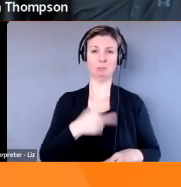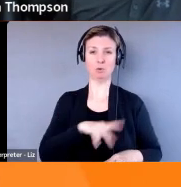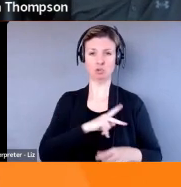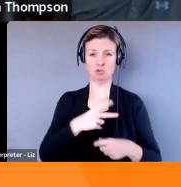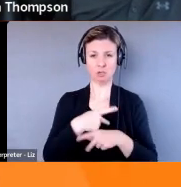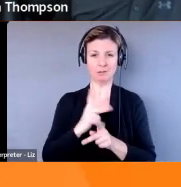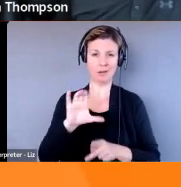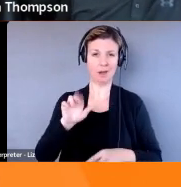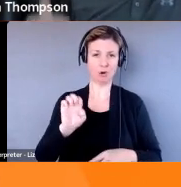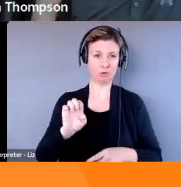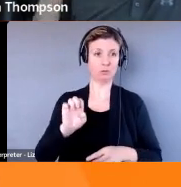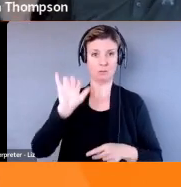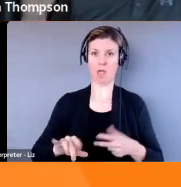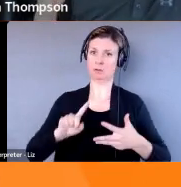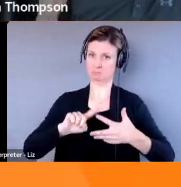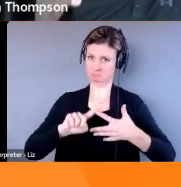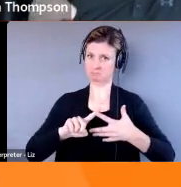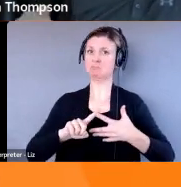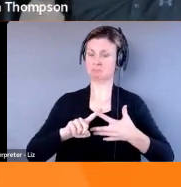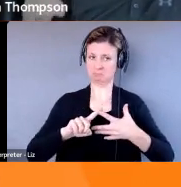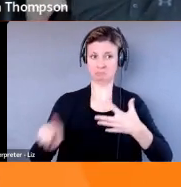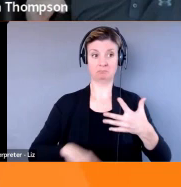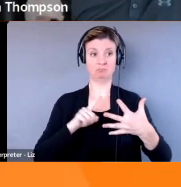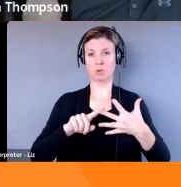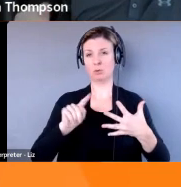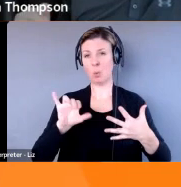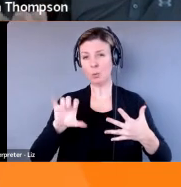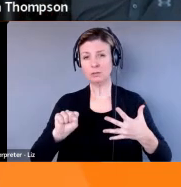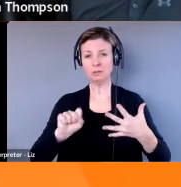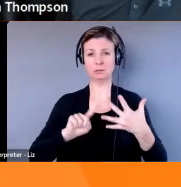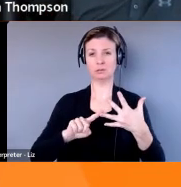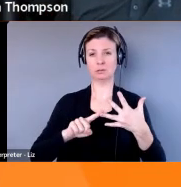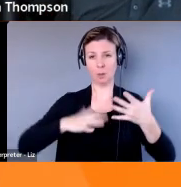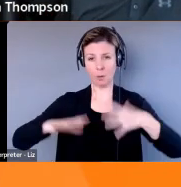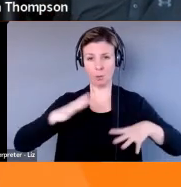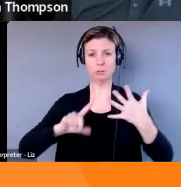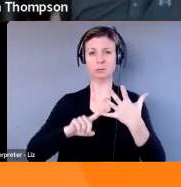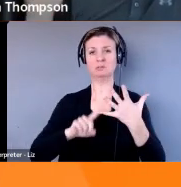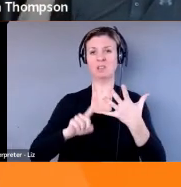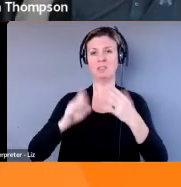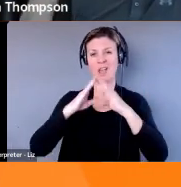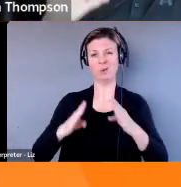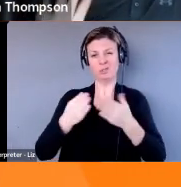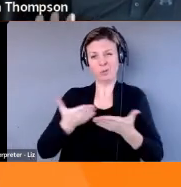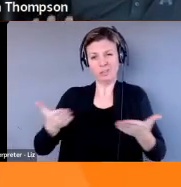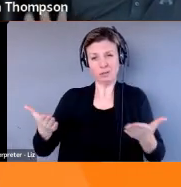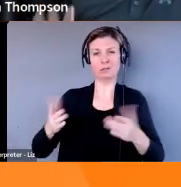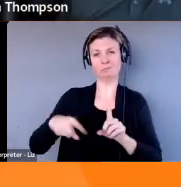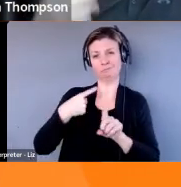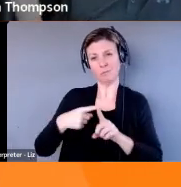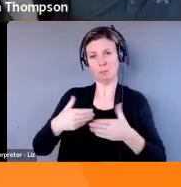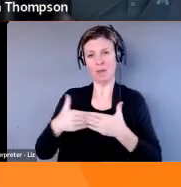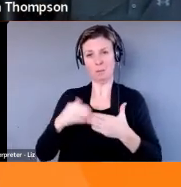into the beauty and personal care, followed by toys, clothing, and then health, household, and baby care. So